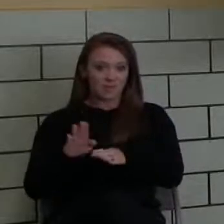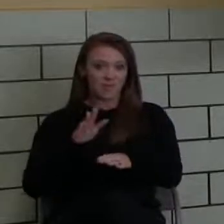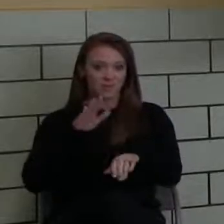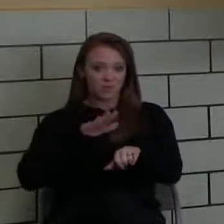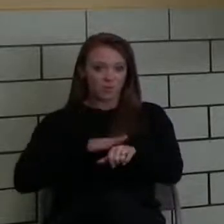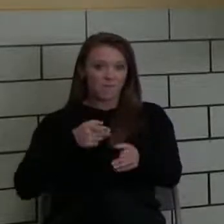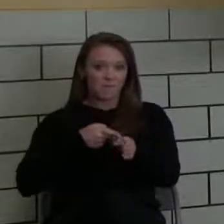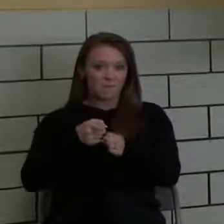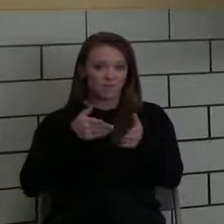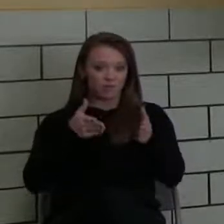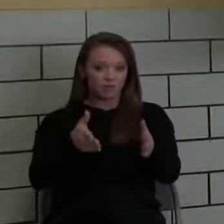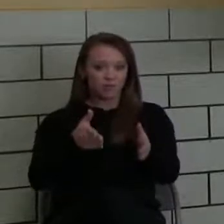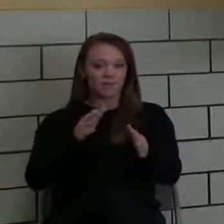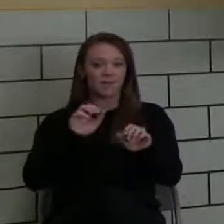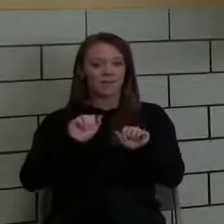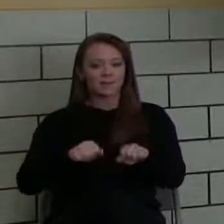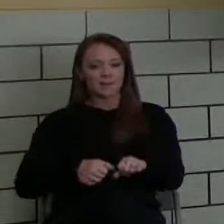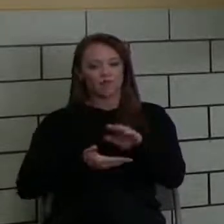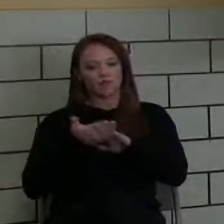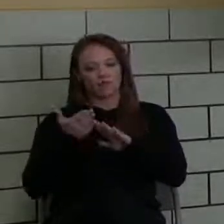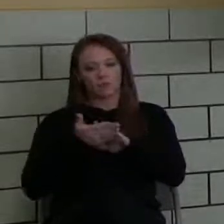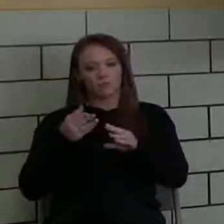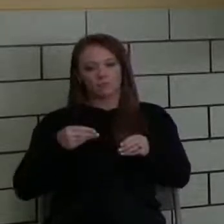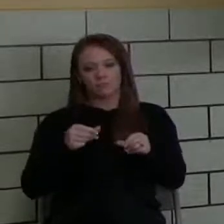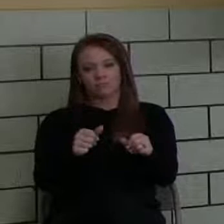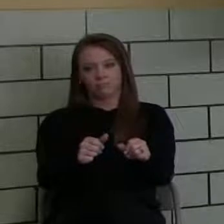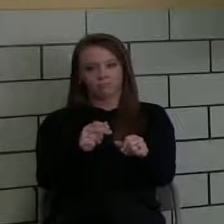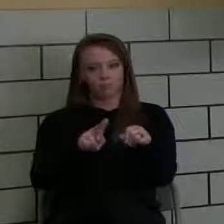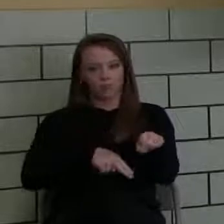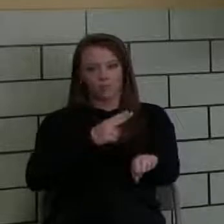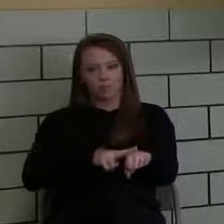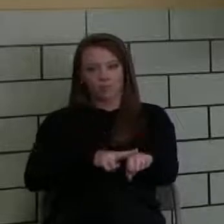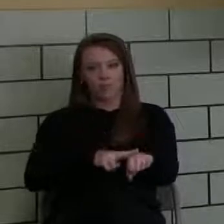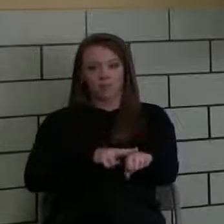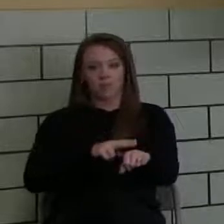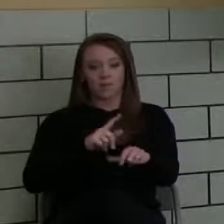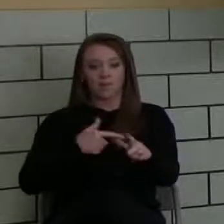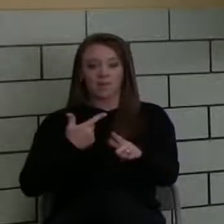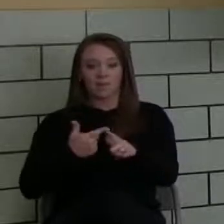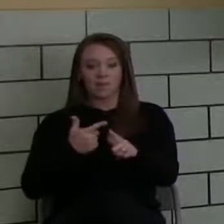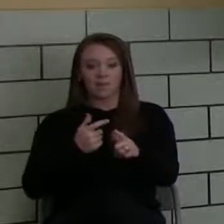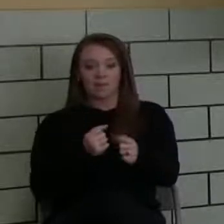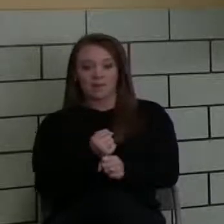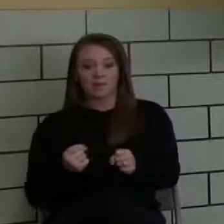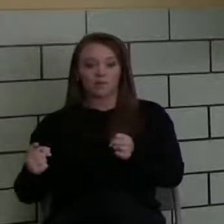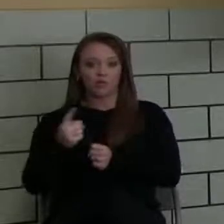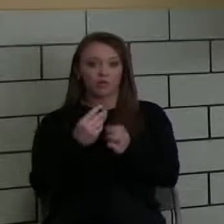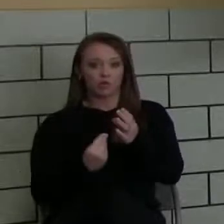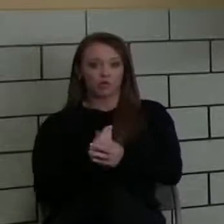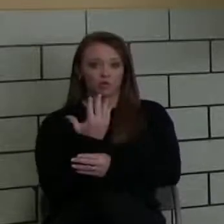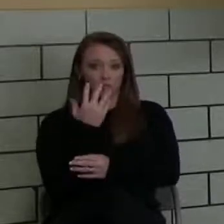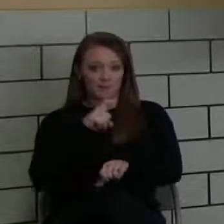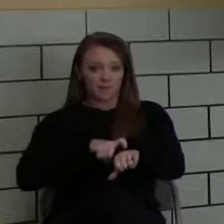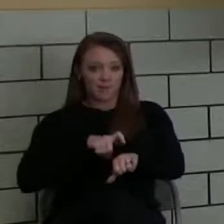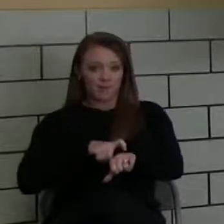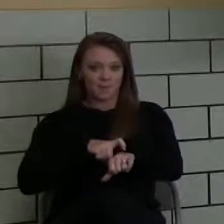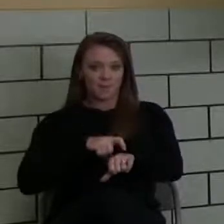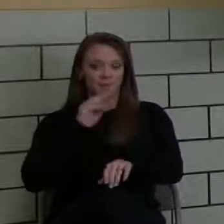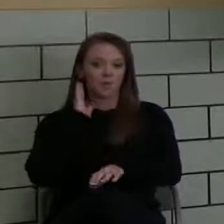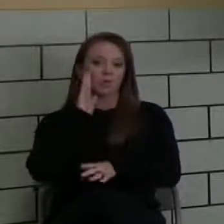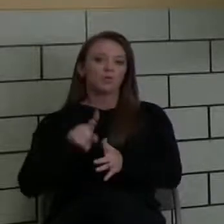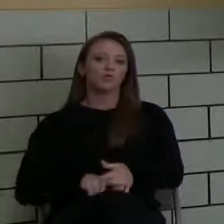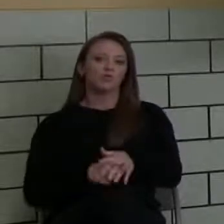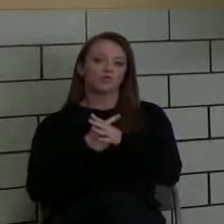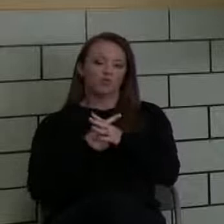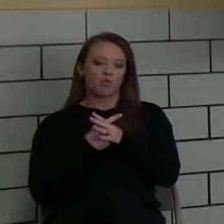during that time of year. And then in the spring, when the weather warms back up, contractor will move back in and finish the median